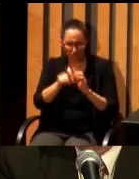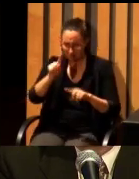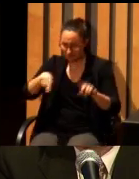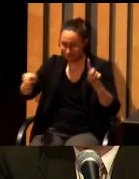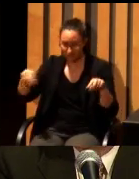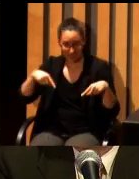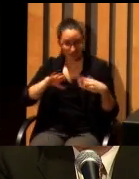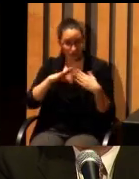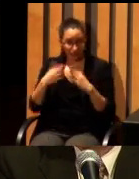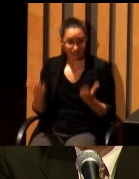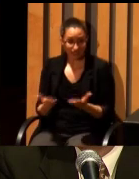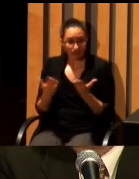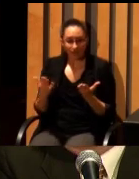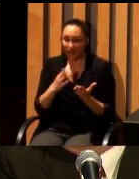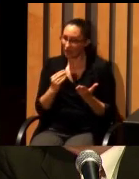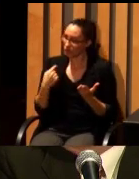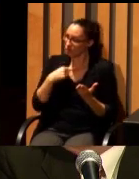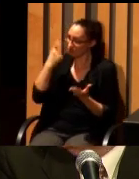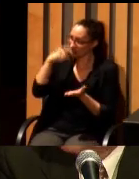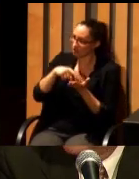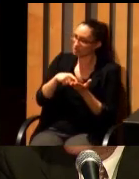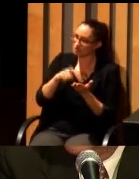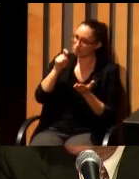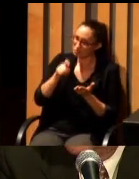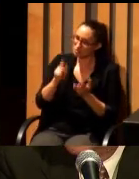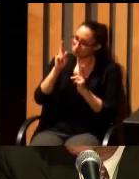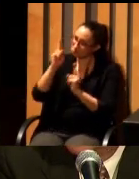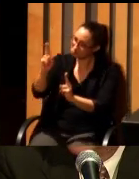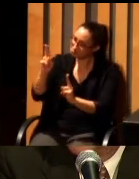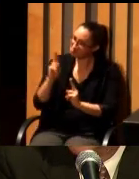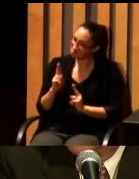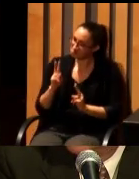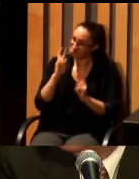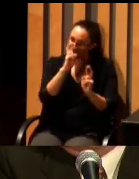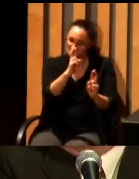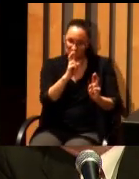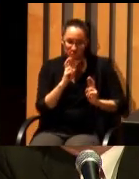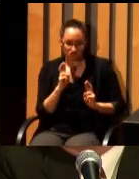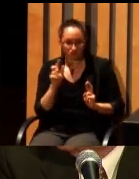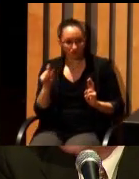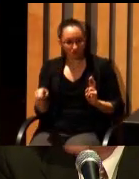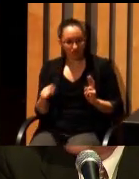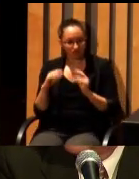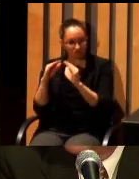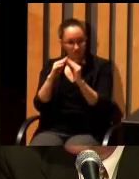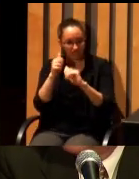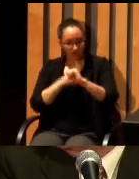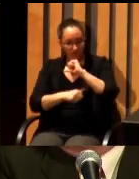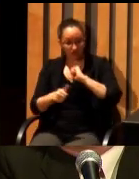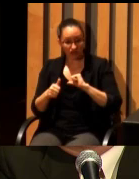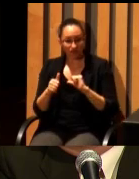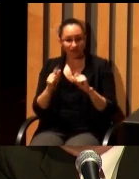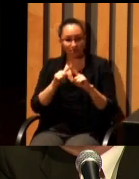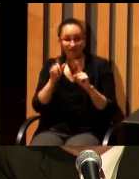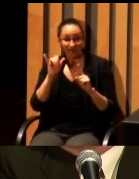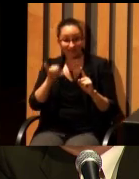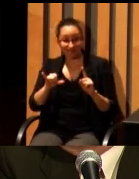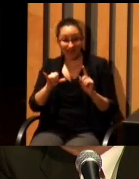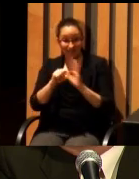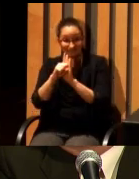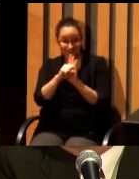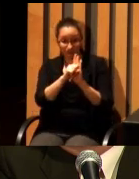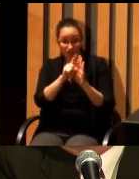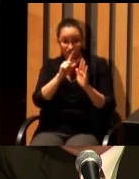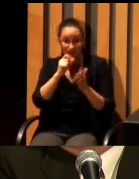recognize the importance of treating one another with dignity and respect. That our most powerful unifying symbol is